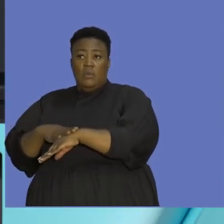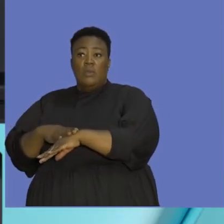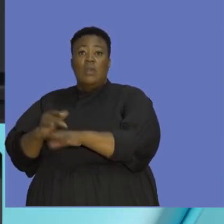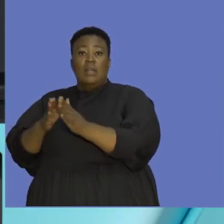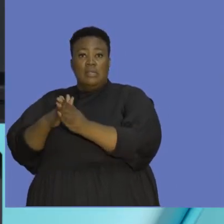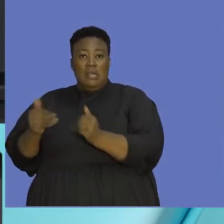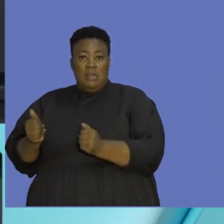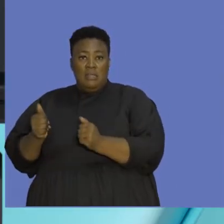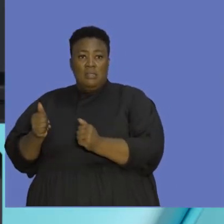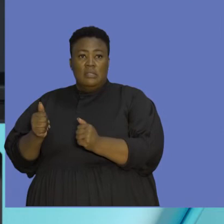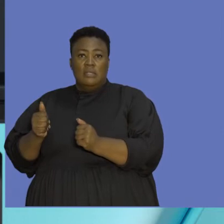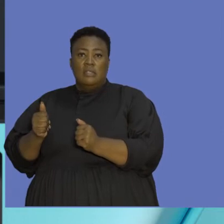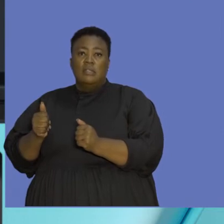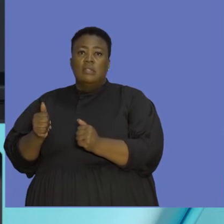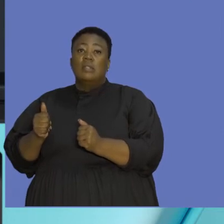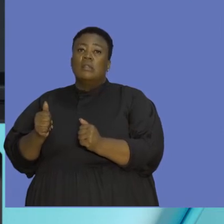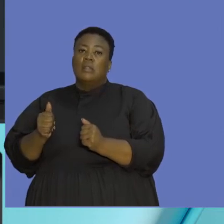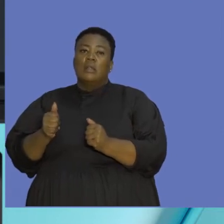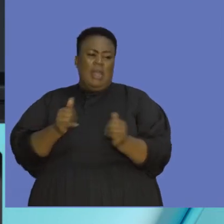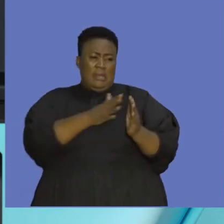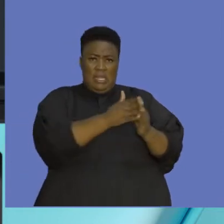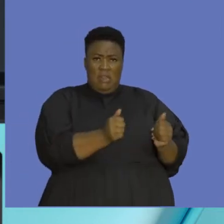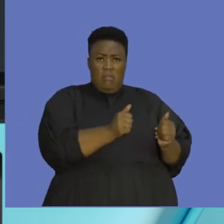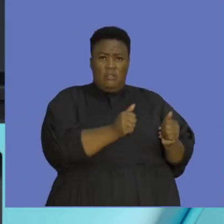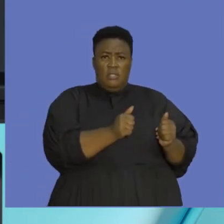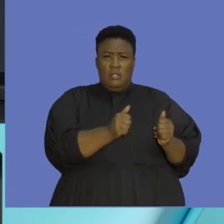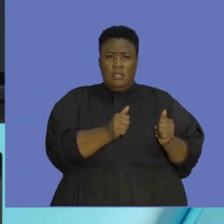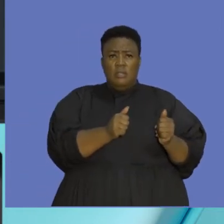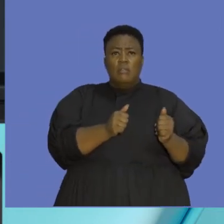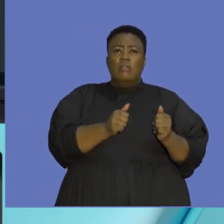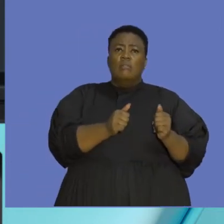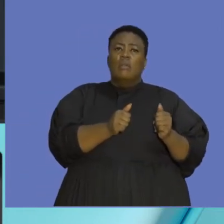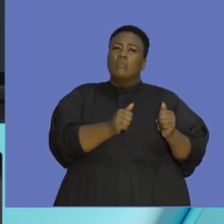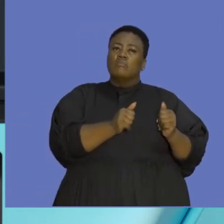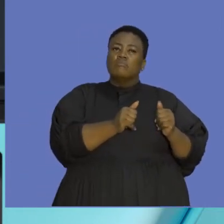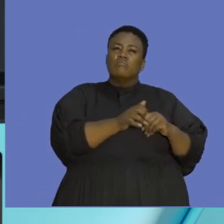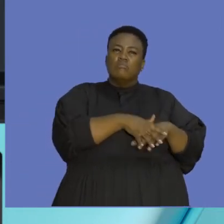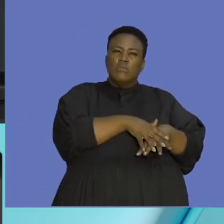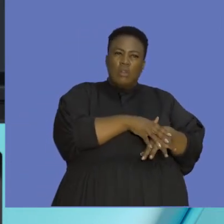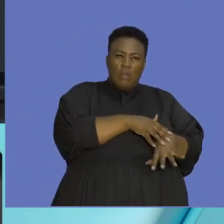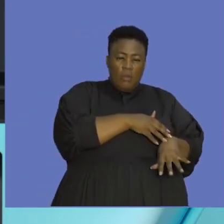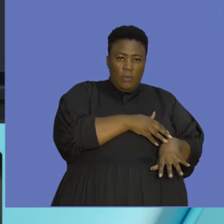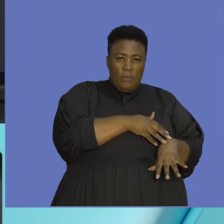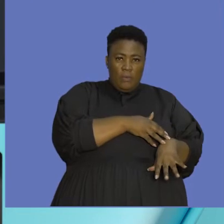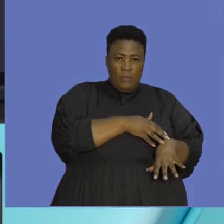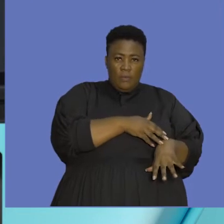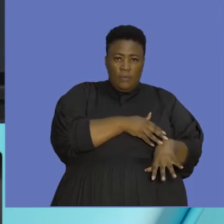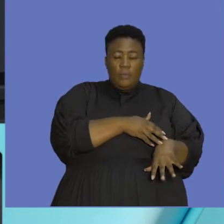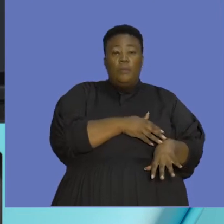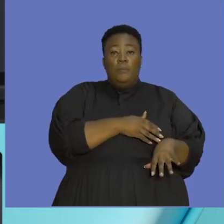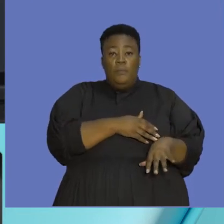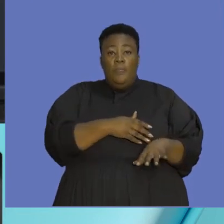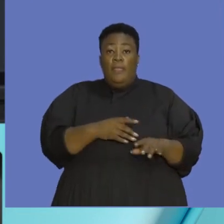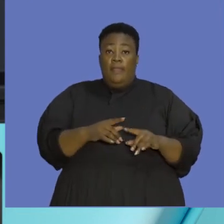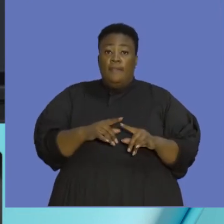the acceleration got smaller. So now we know there's an inverse relationship. I'm not